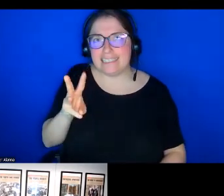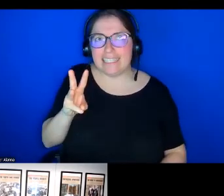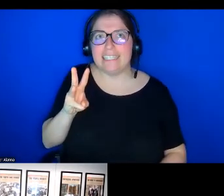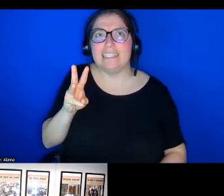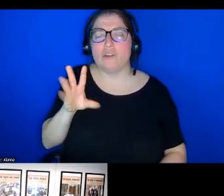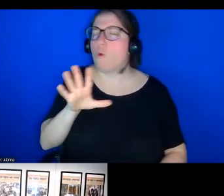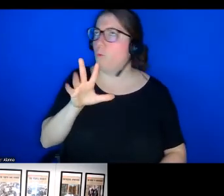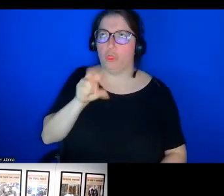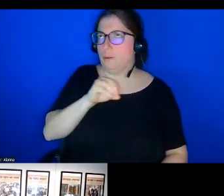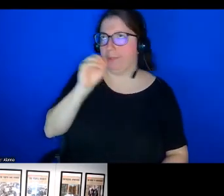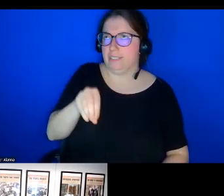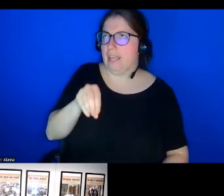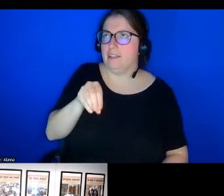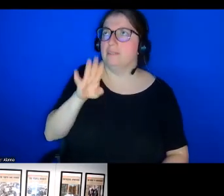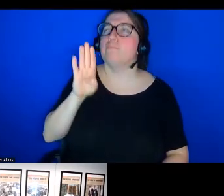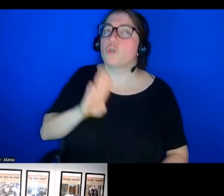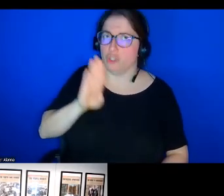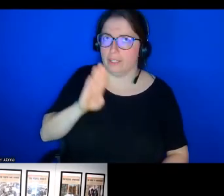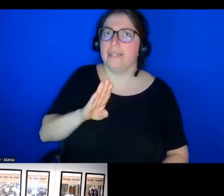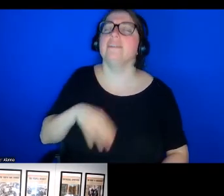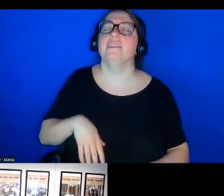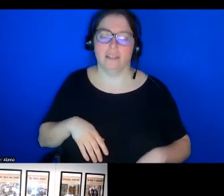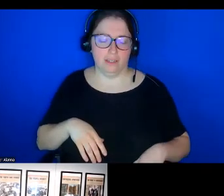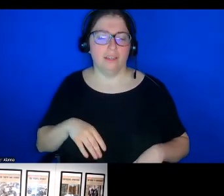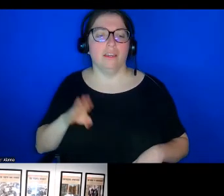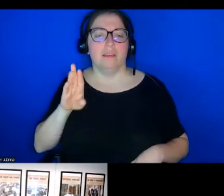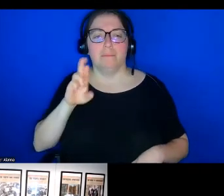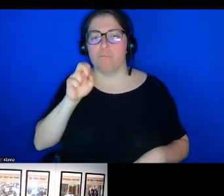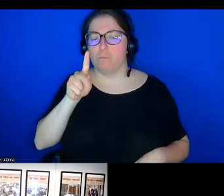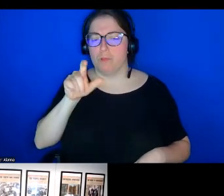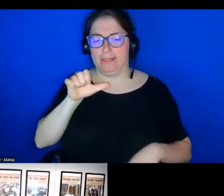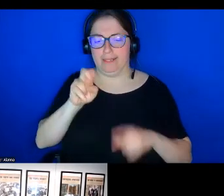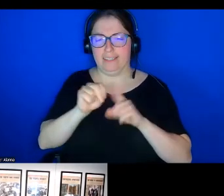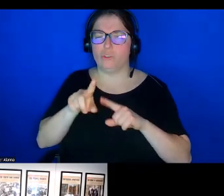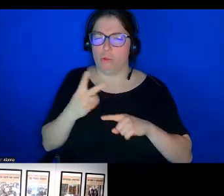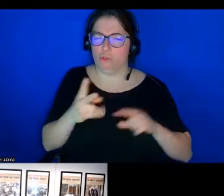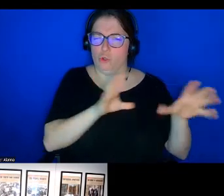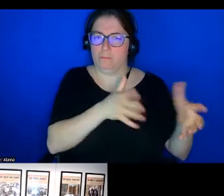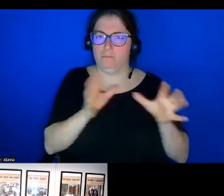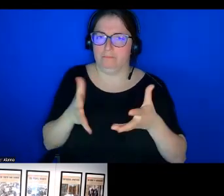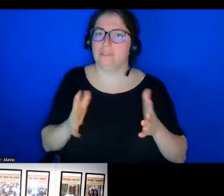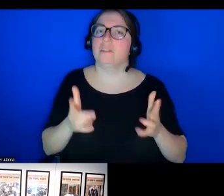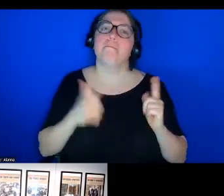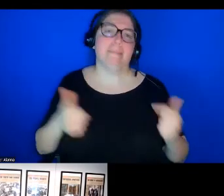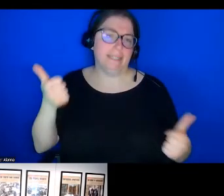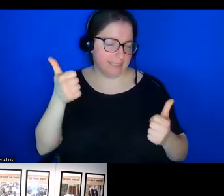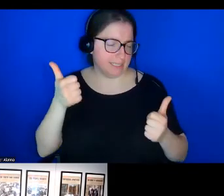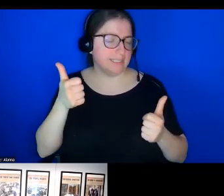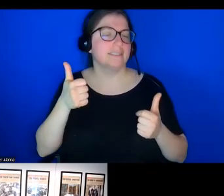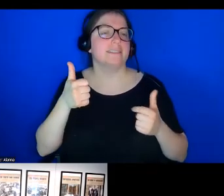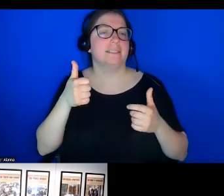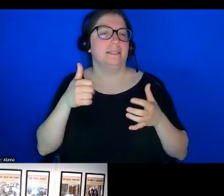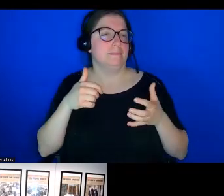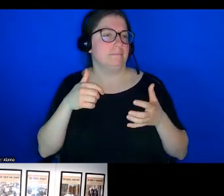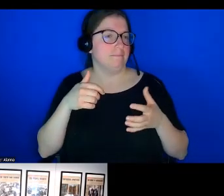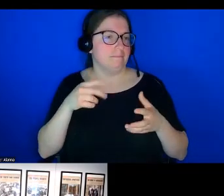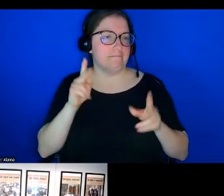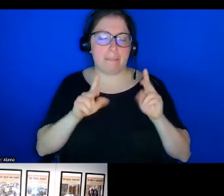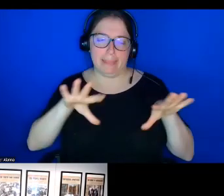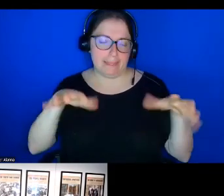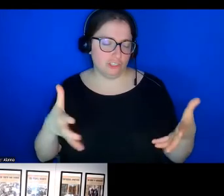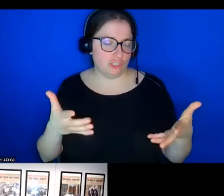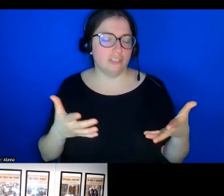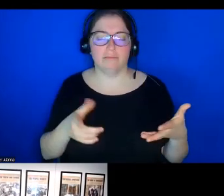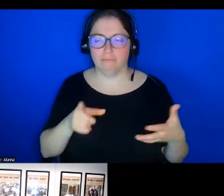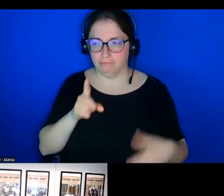live in brooklyn so those are pretty much the the two boroughs with the largest population as we know as well so it does sort of track